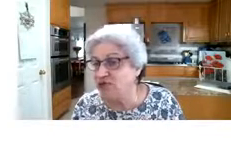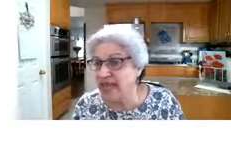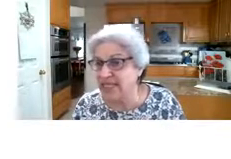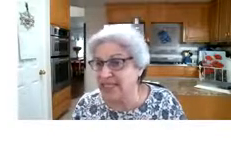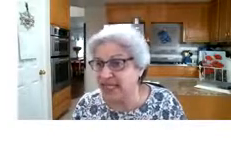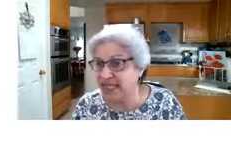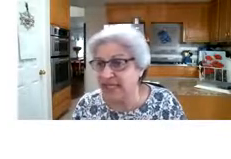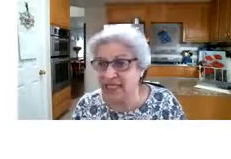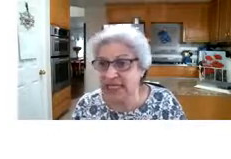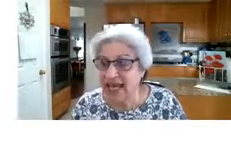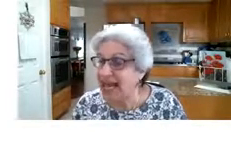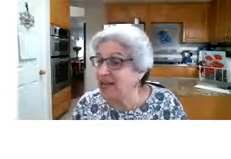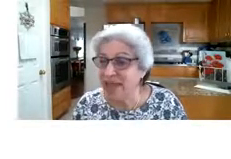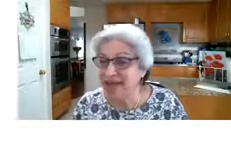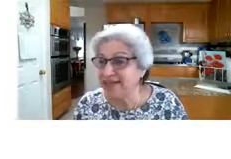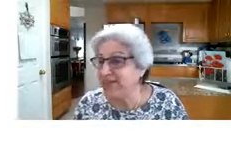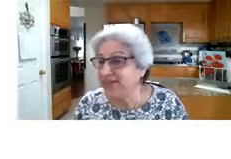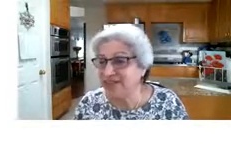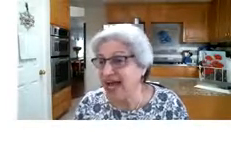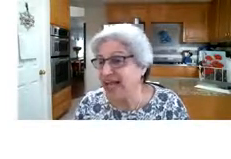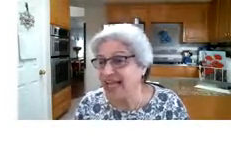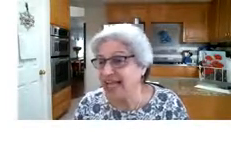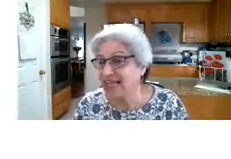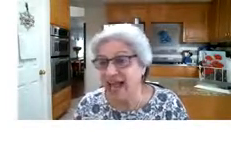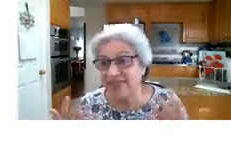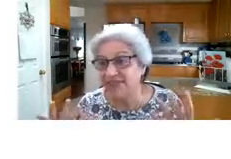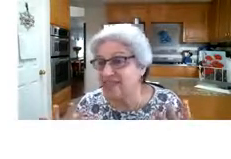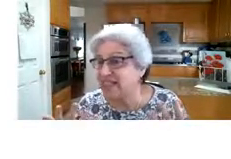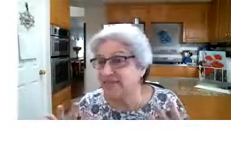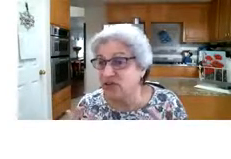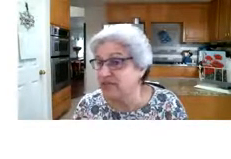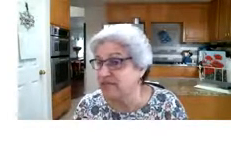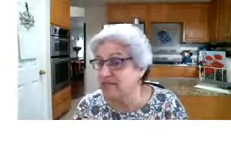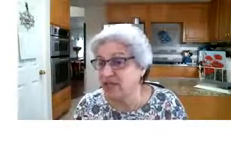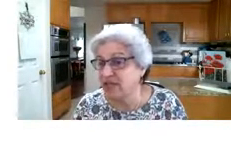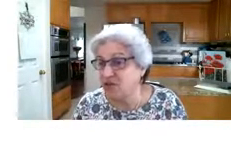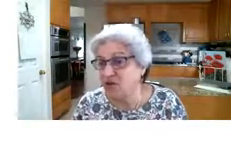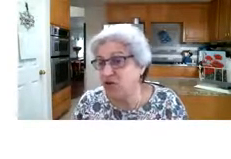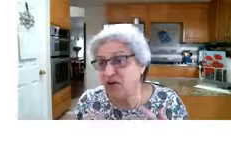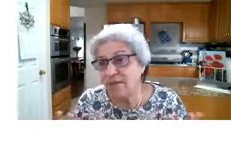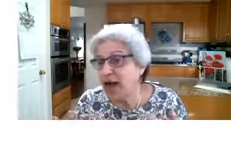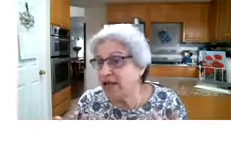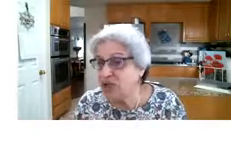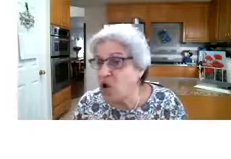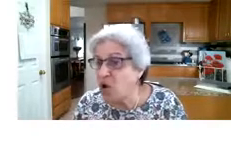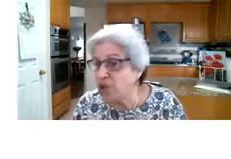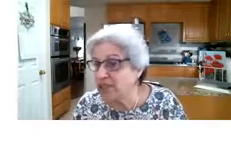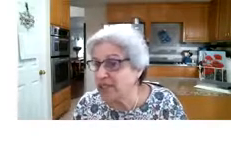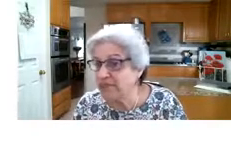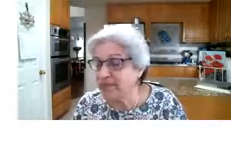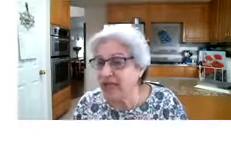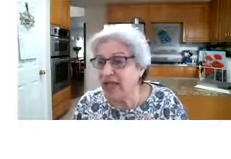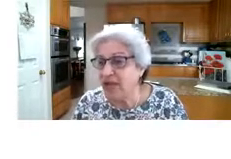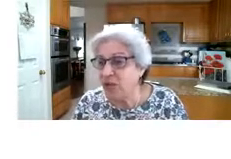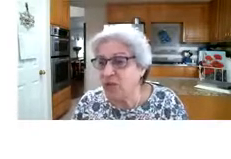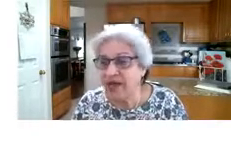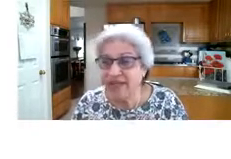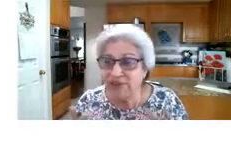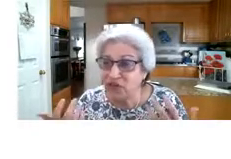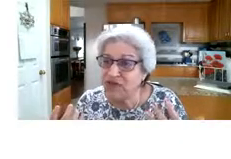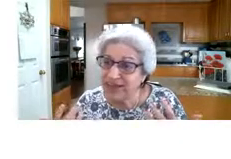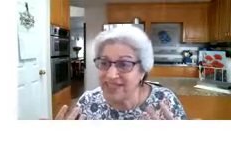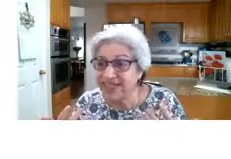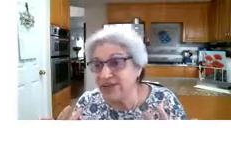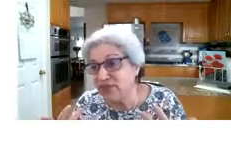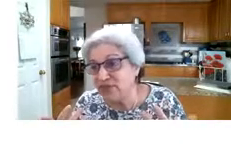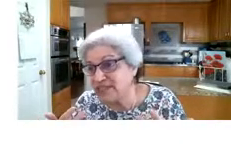of COVID-19. And it may feel kind of like having the sniffles or a mild cold. Well,